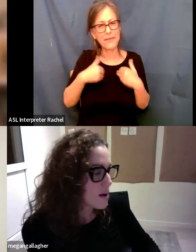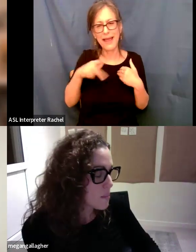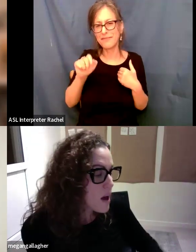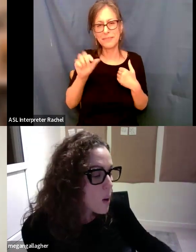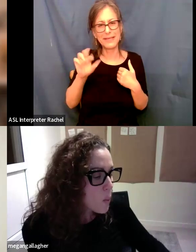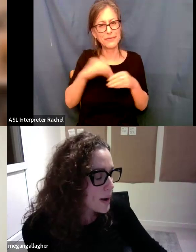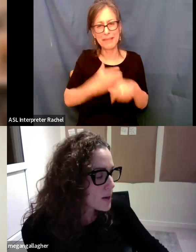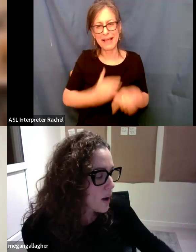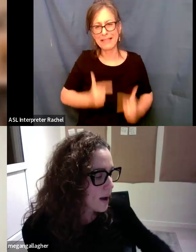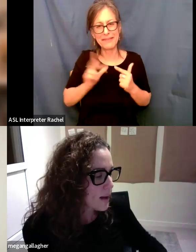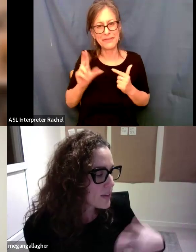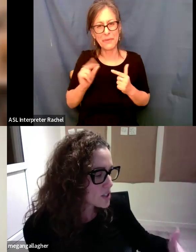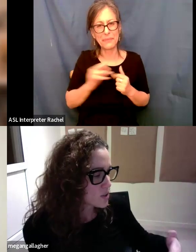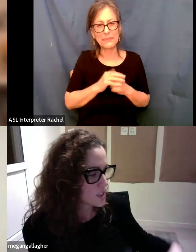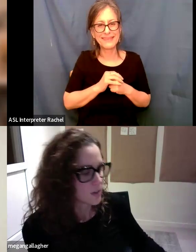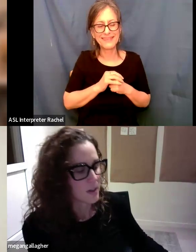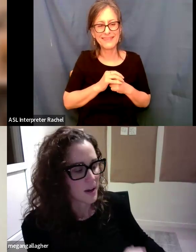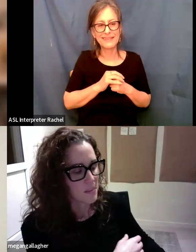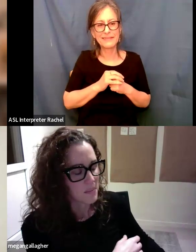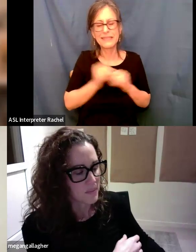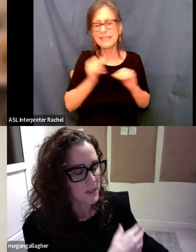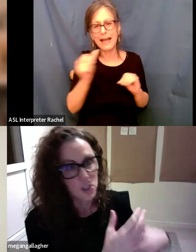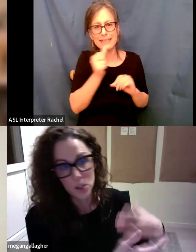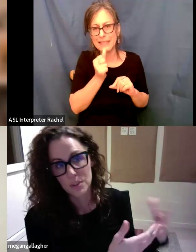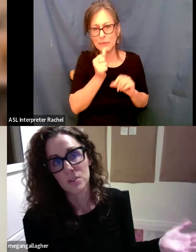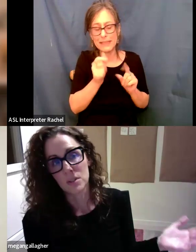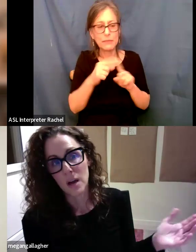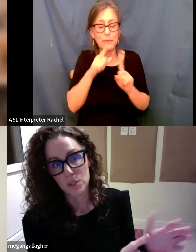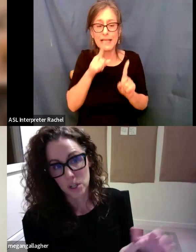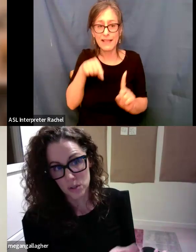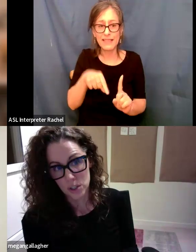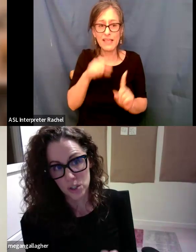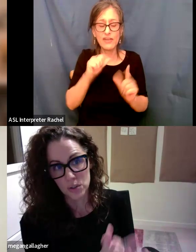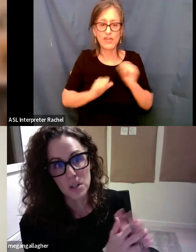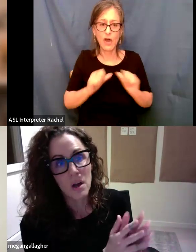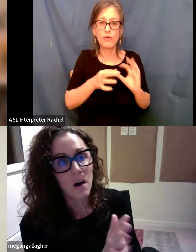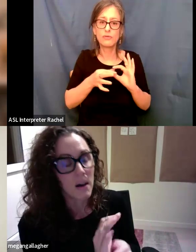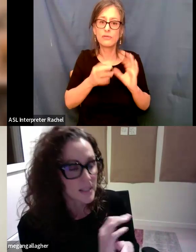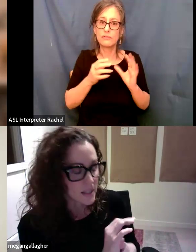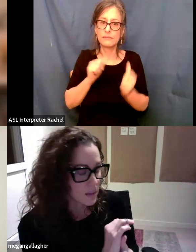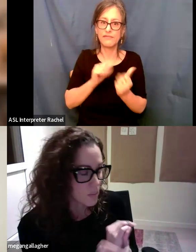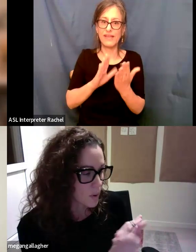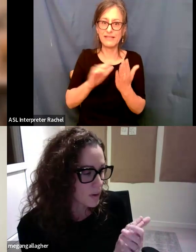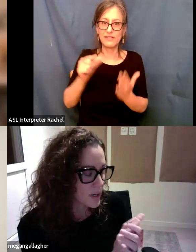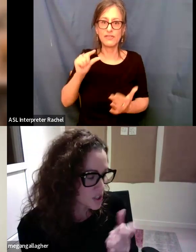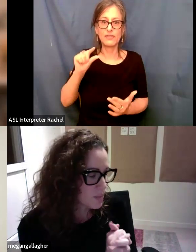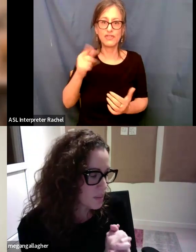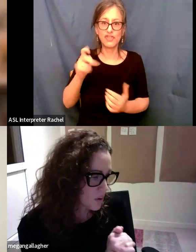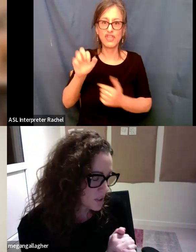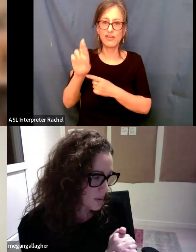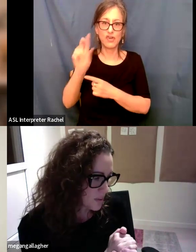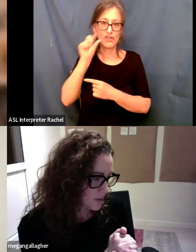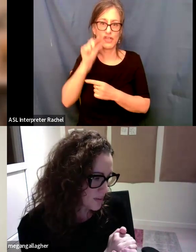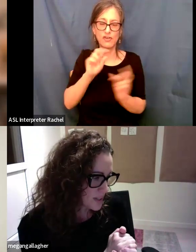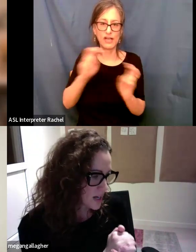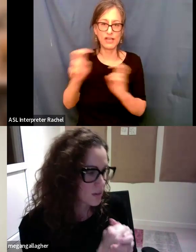life. I think it's no secret that this show deals a lot with gender issues. Honestly, what interested me